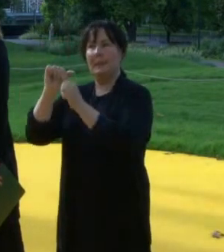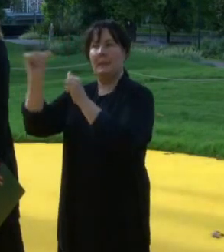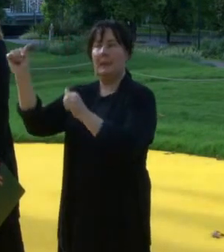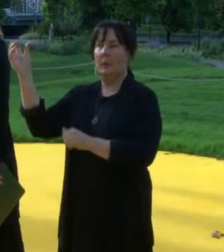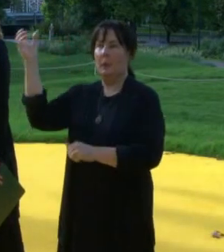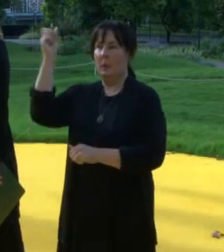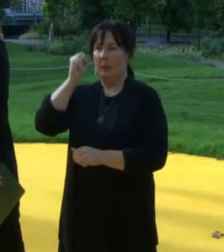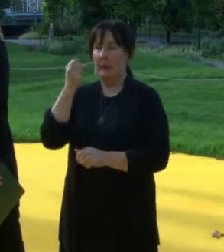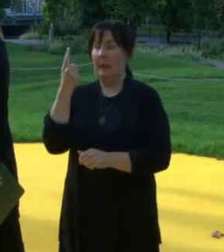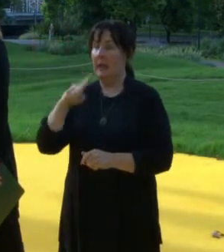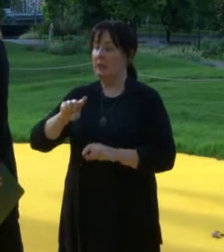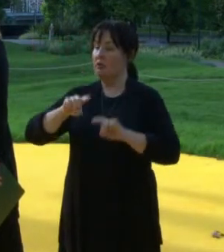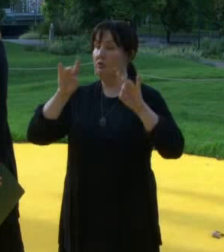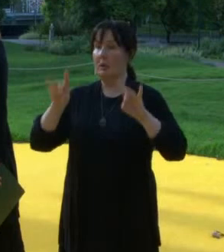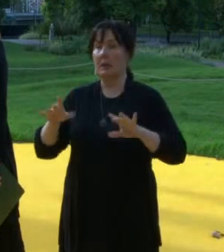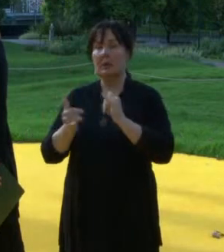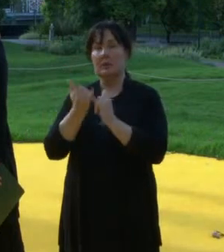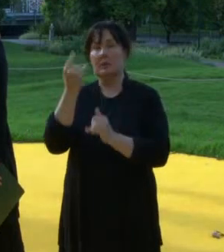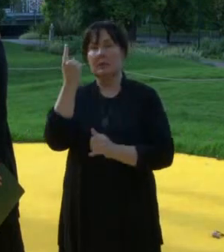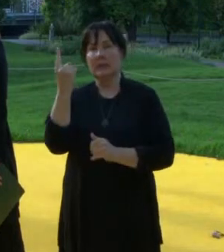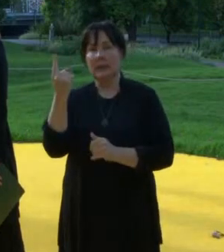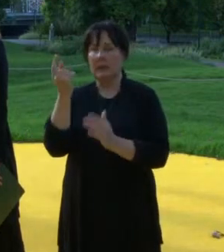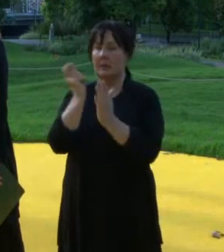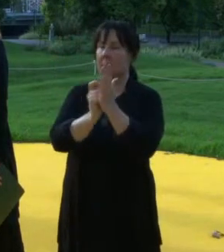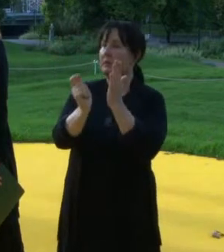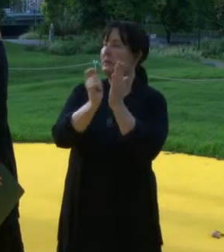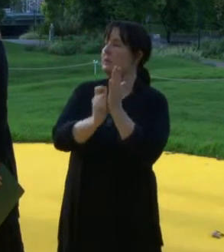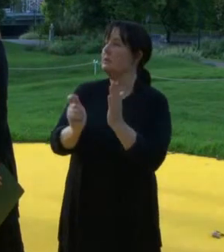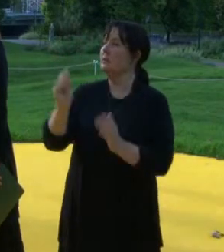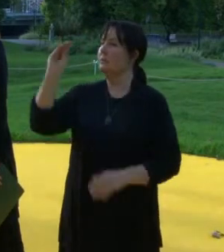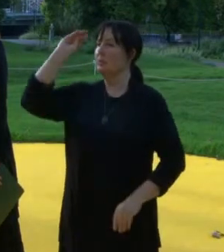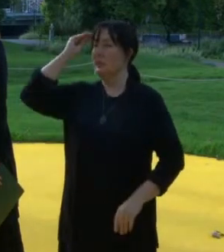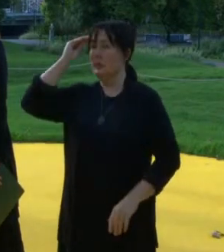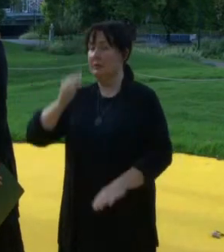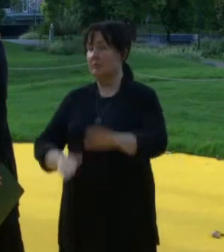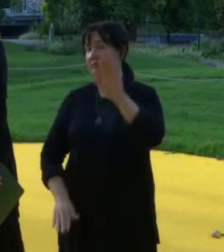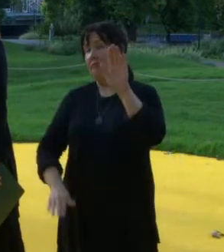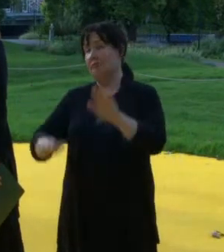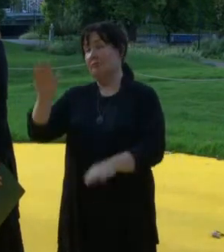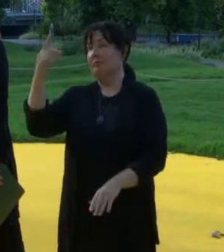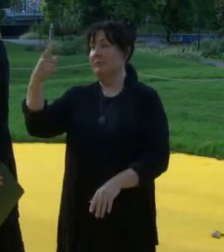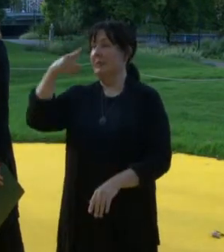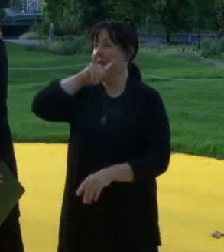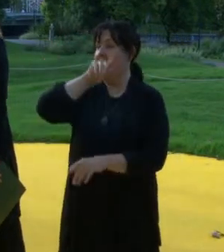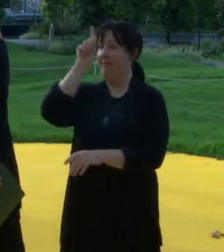single literary prize at a glorious $100,000.